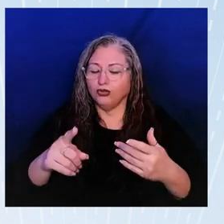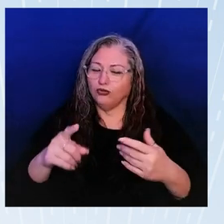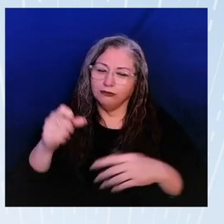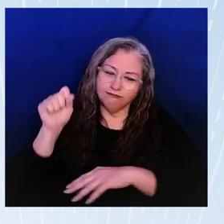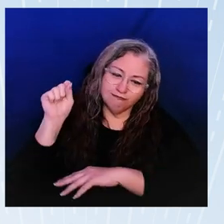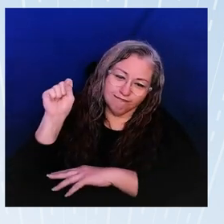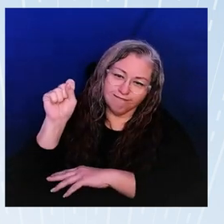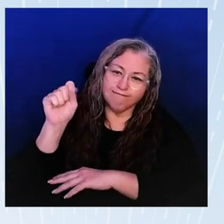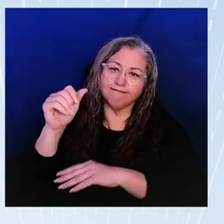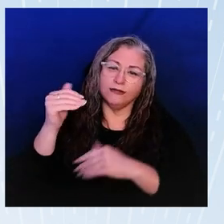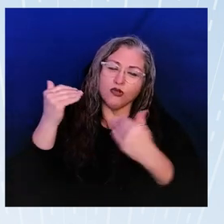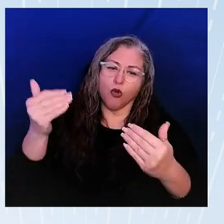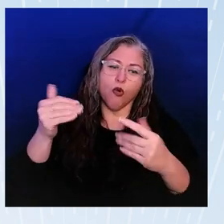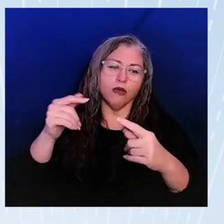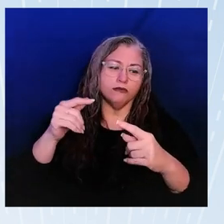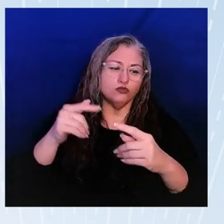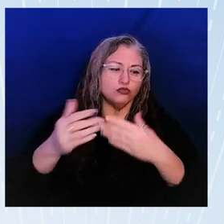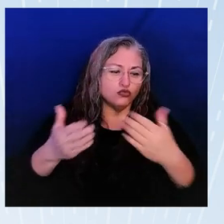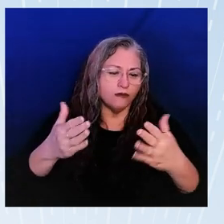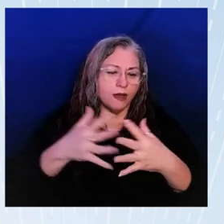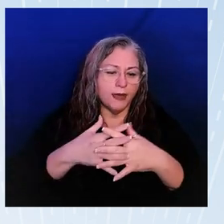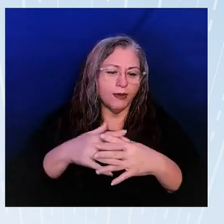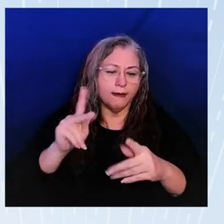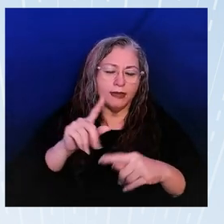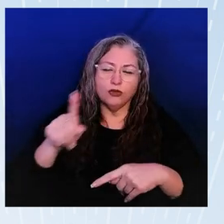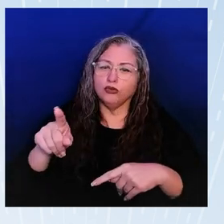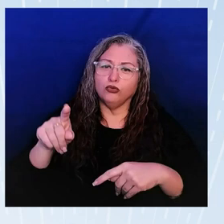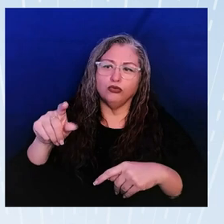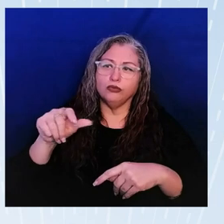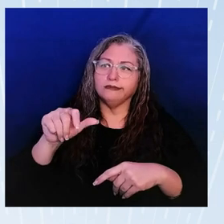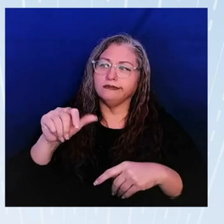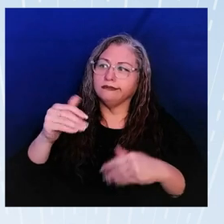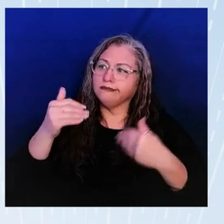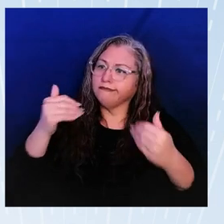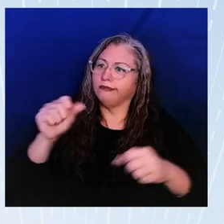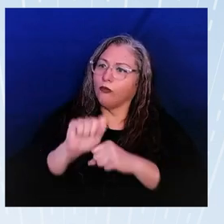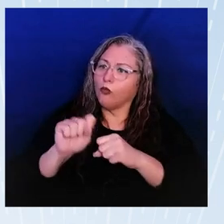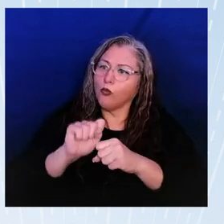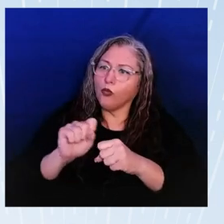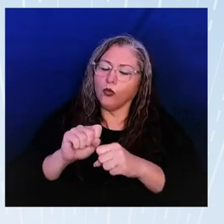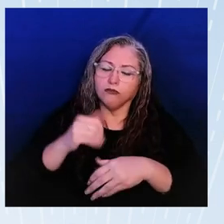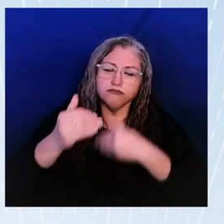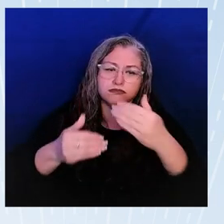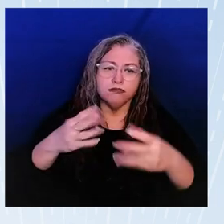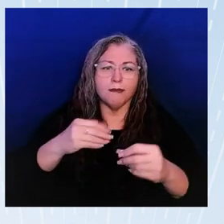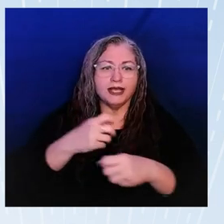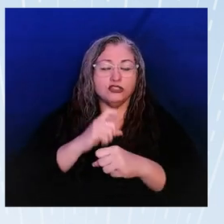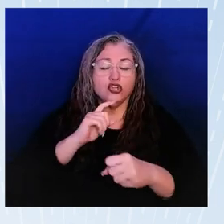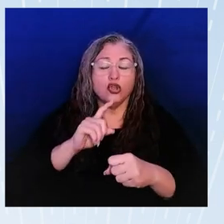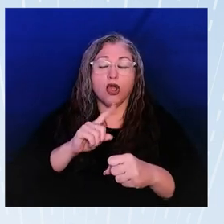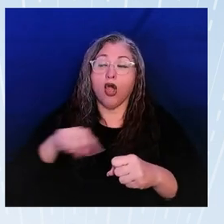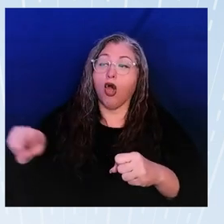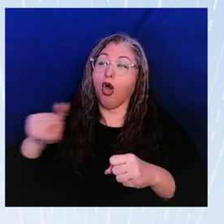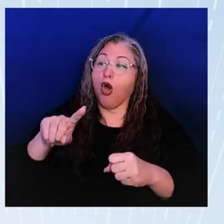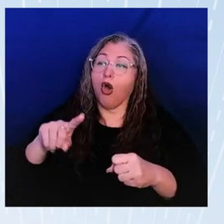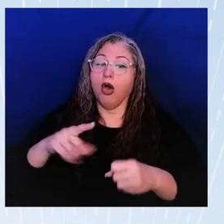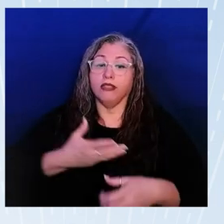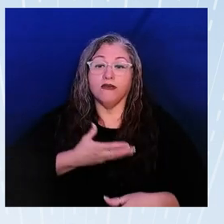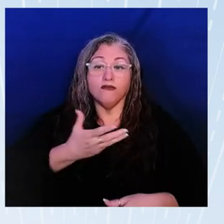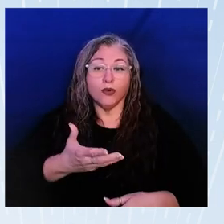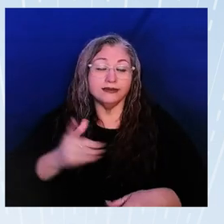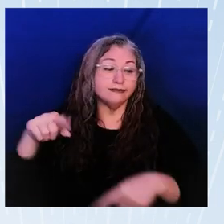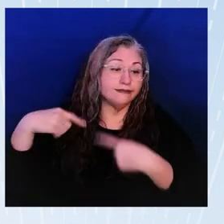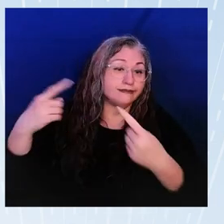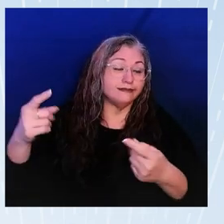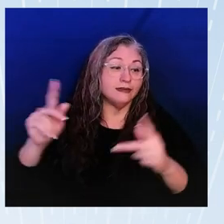dedication to serving the American people and our AA and NHPI communities, and ensuring that the voices of those who have been historically underserved